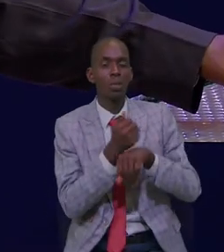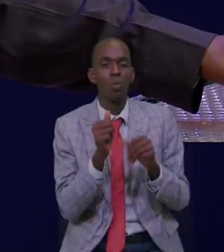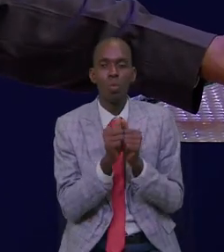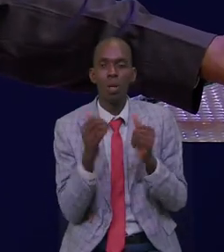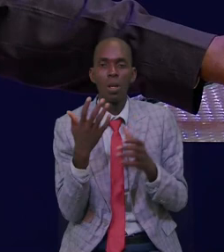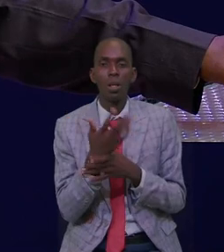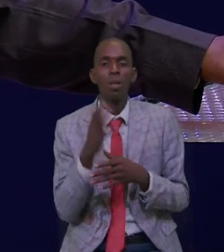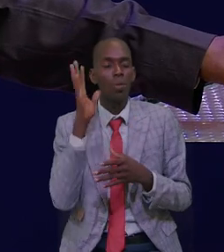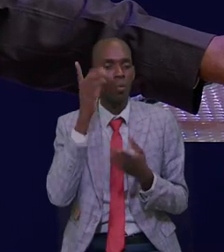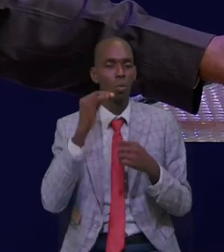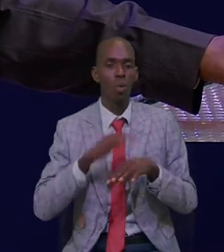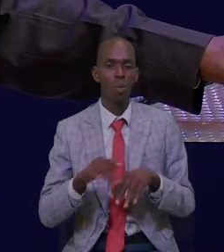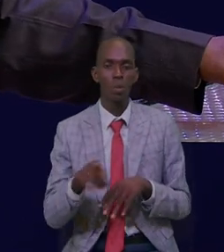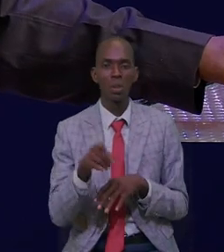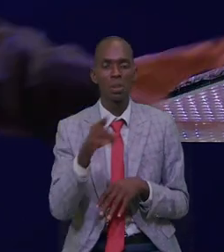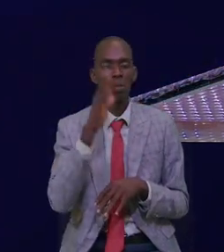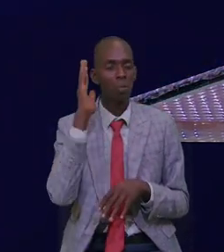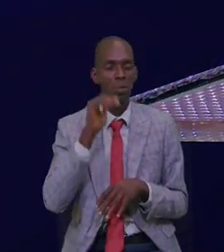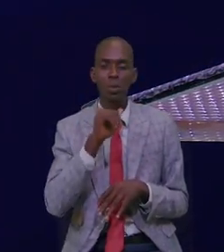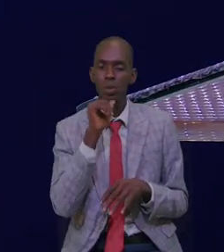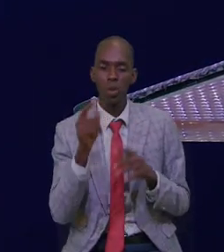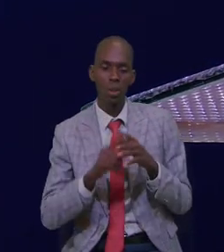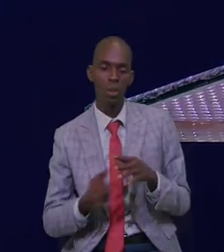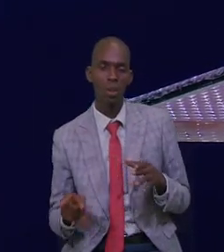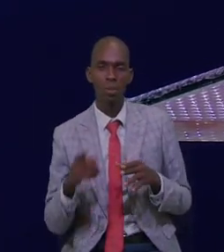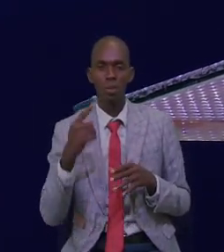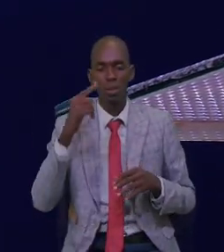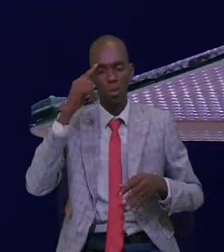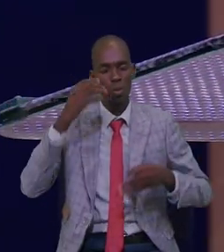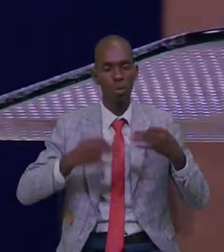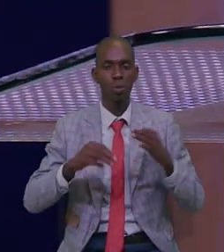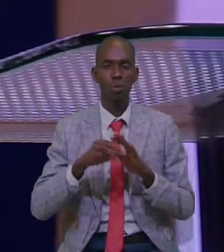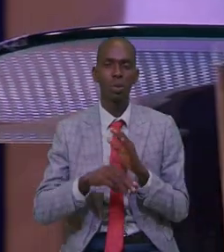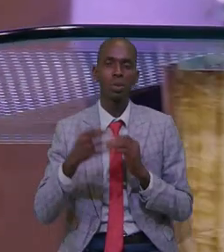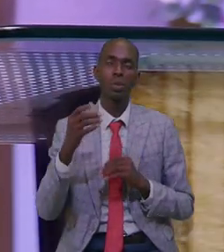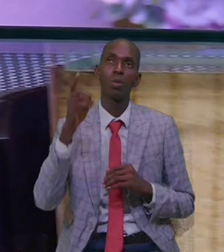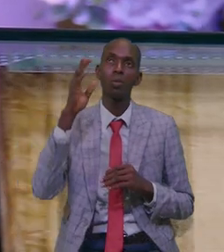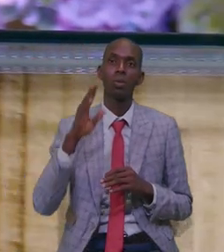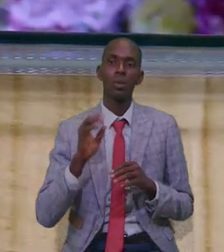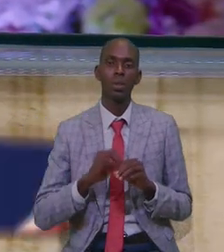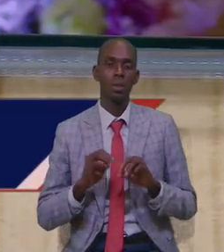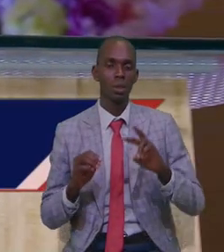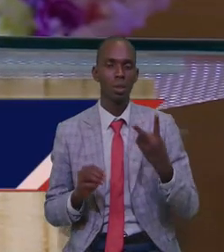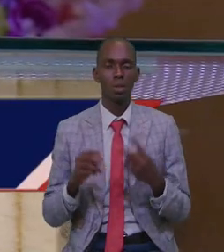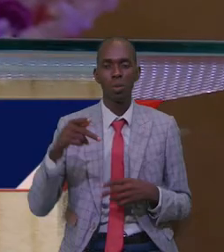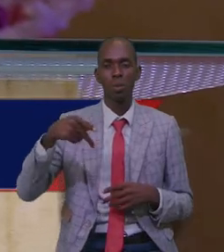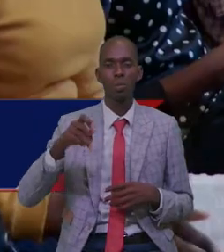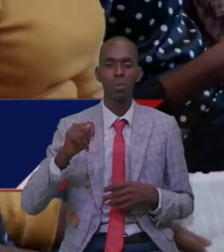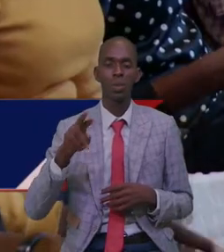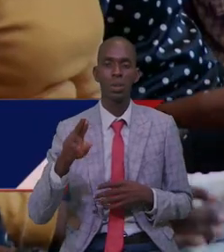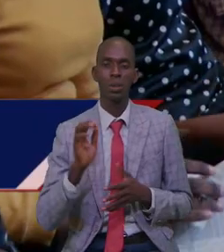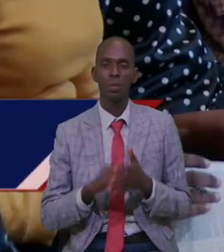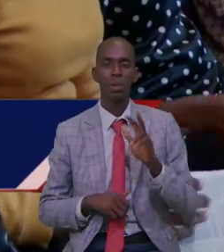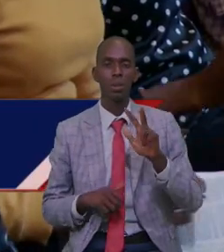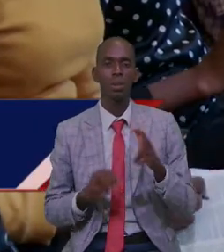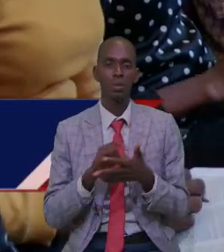them. They will not escape the judgment of God. 2 Peter chapter 3, and I'm coming to verse 10. In 2